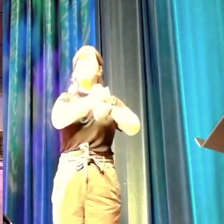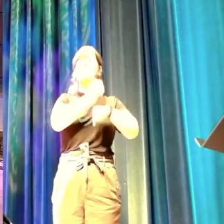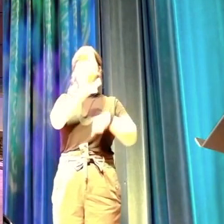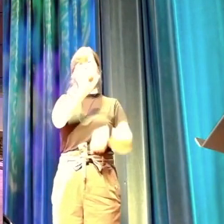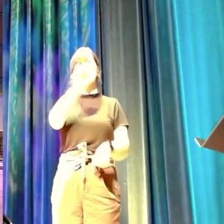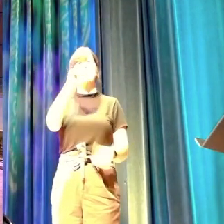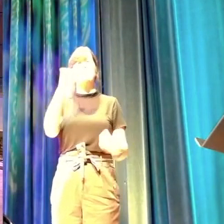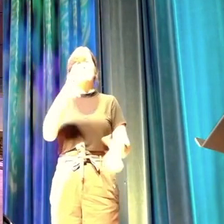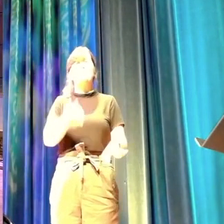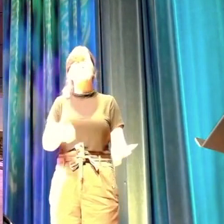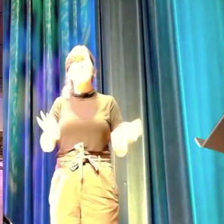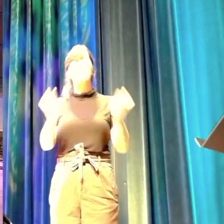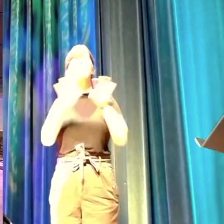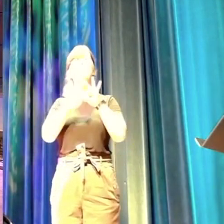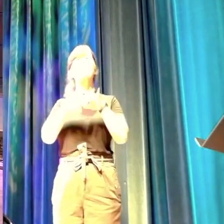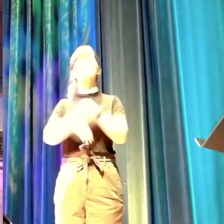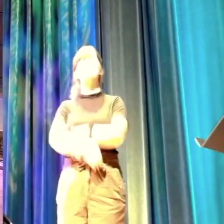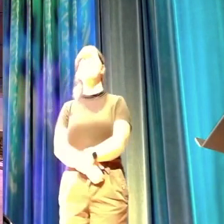very, very important.